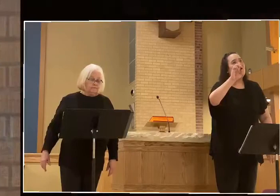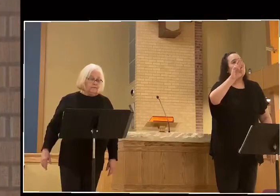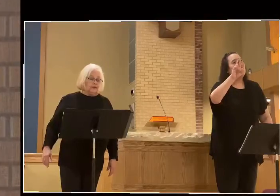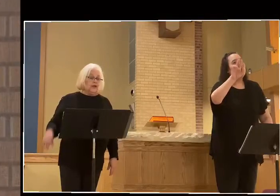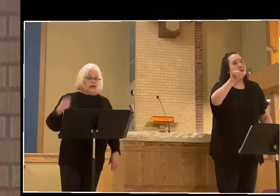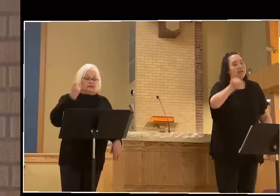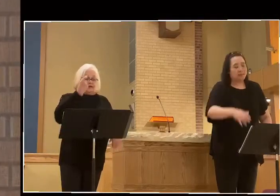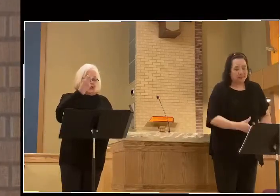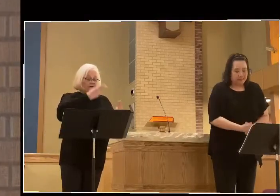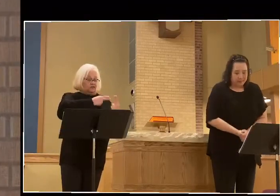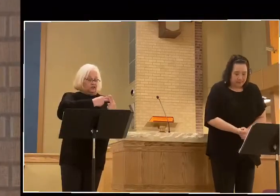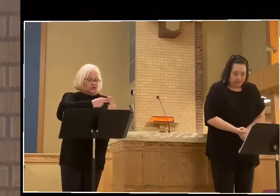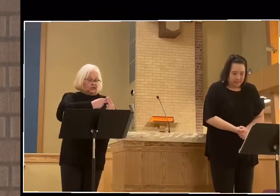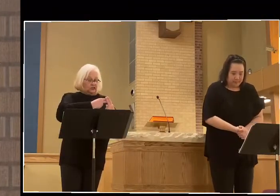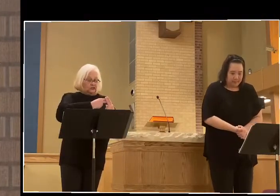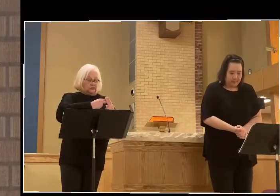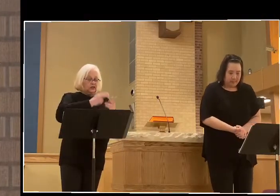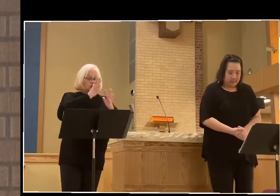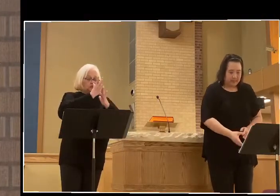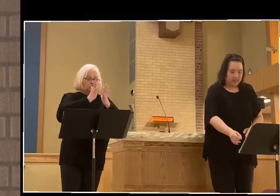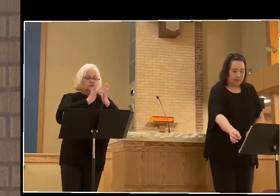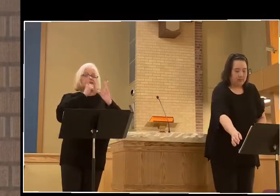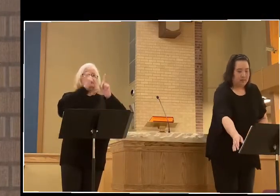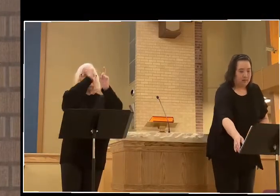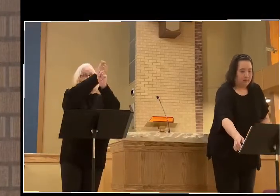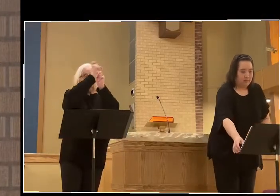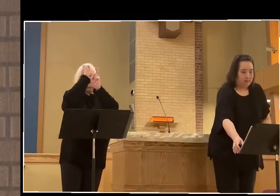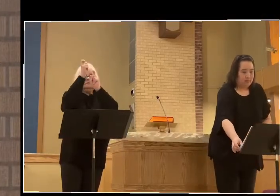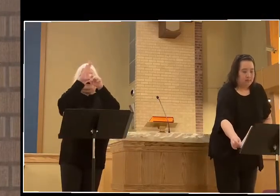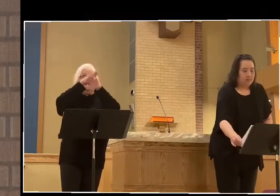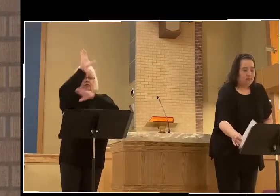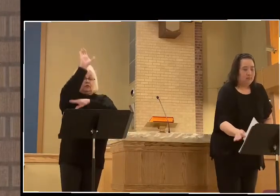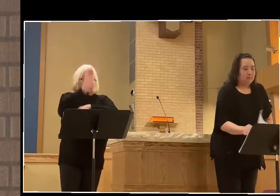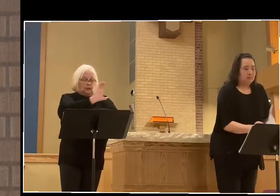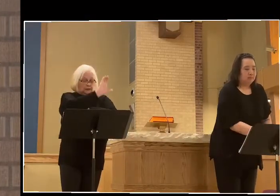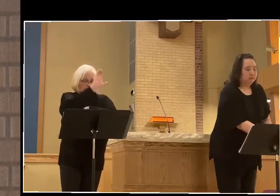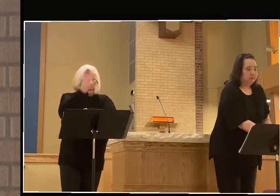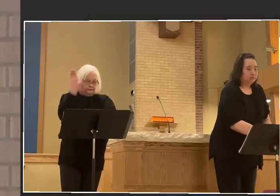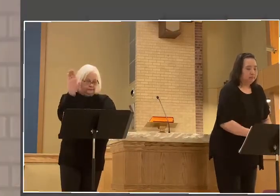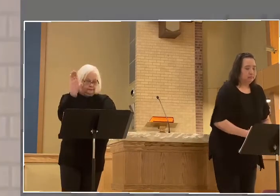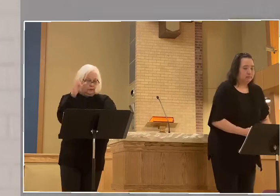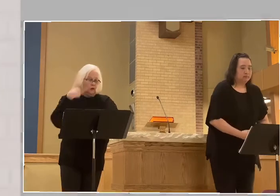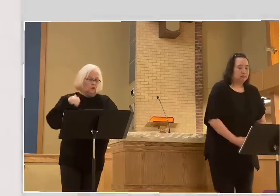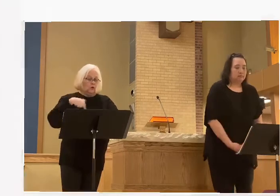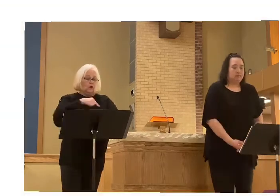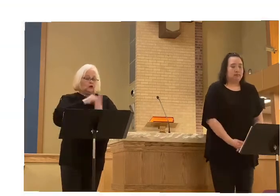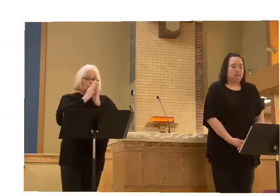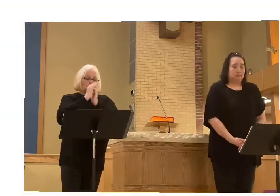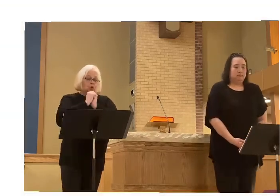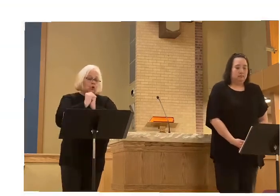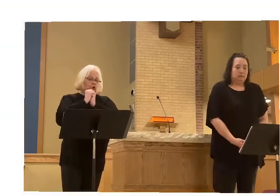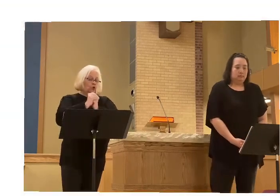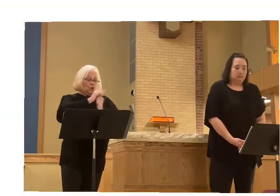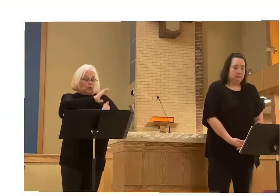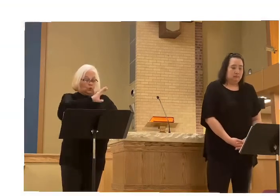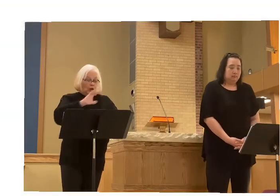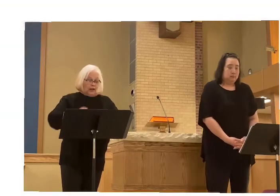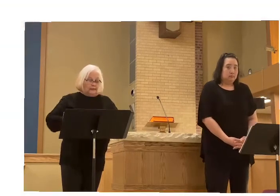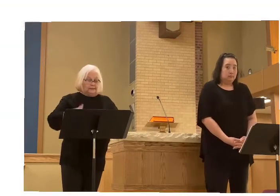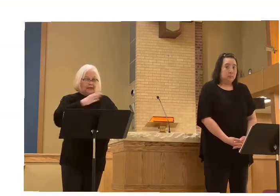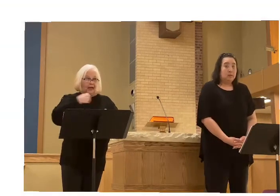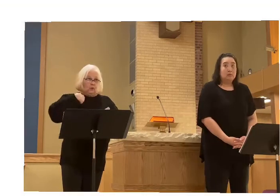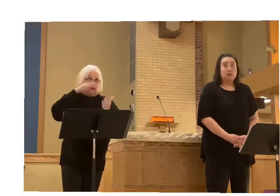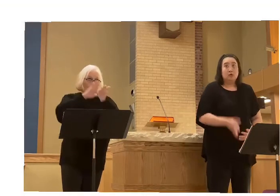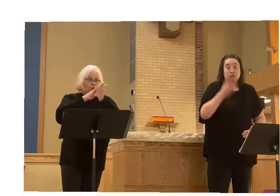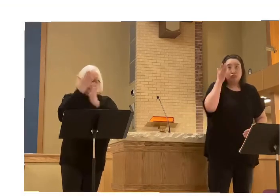The 11th station, Jesus is nailed to the cross. We adore you, O Christ, and we